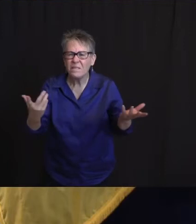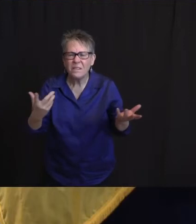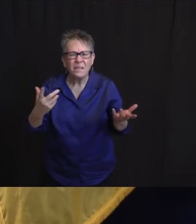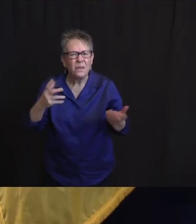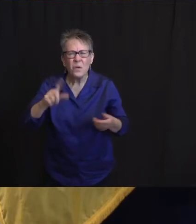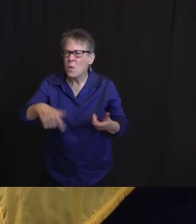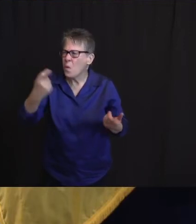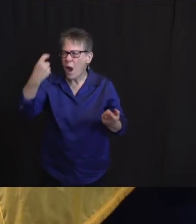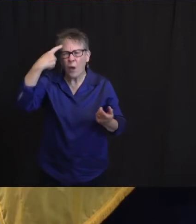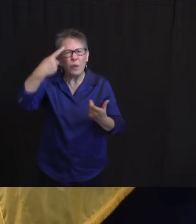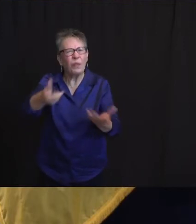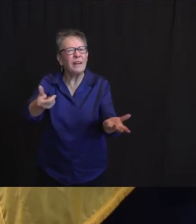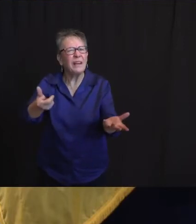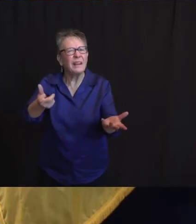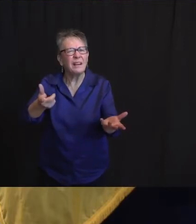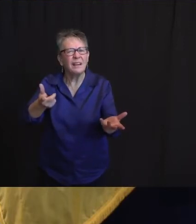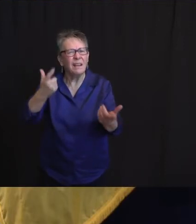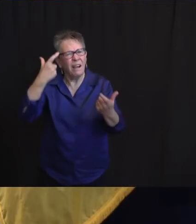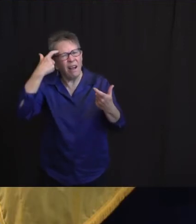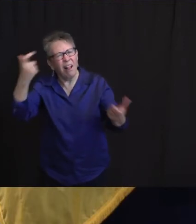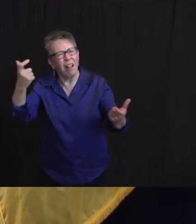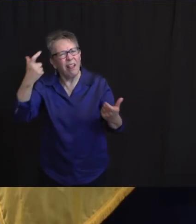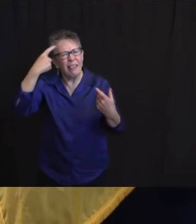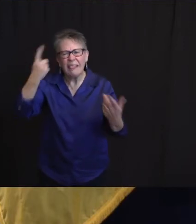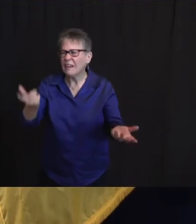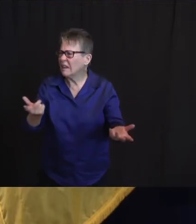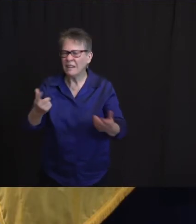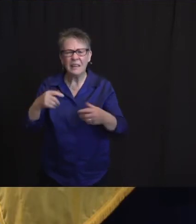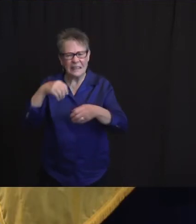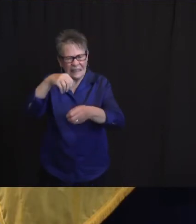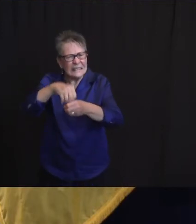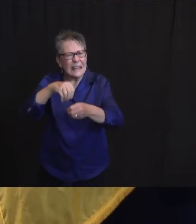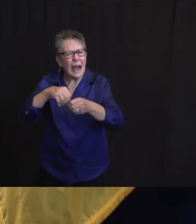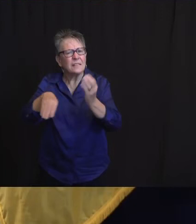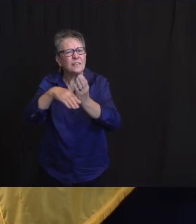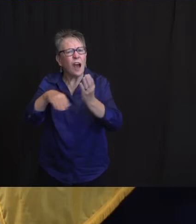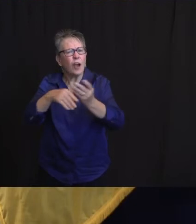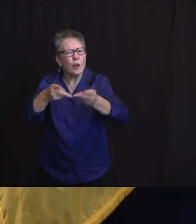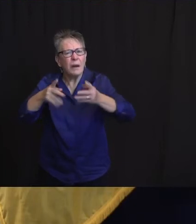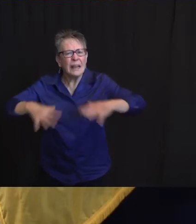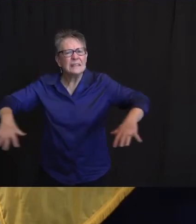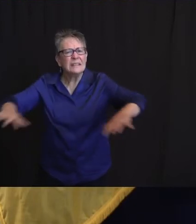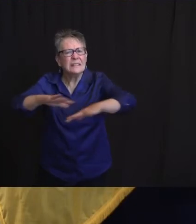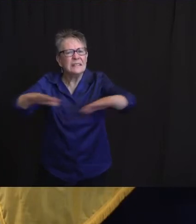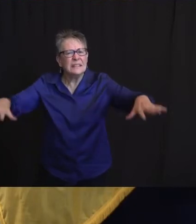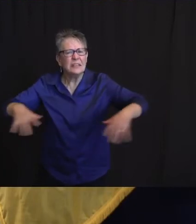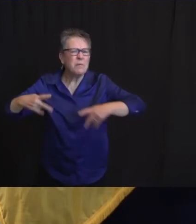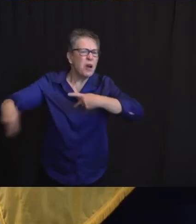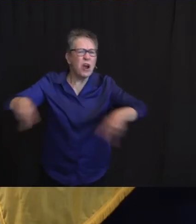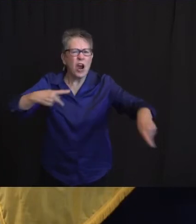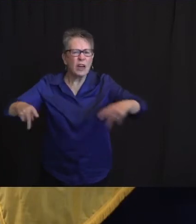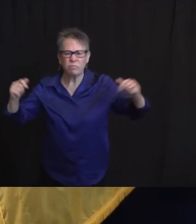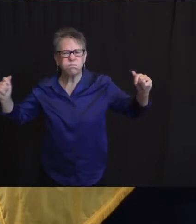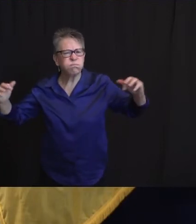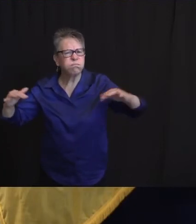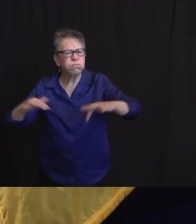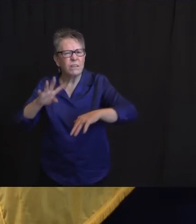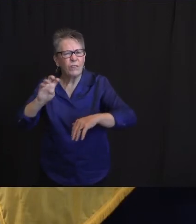takes my breath away. In any event, thank you for that, as always. We're going to stay with we'll start over here with Mike. Nice to see you. Happy New